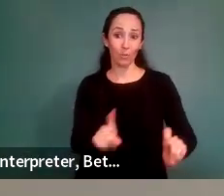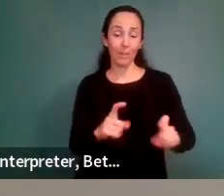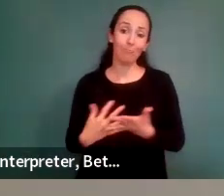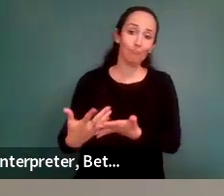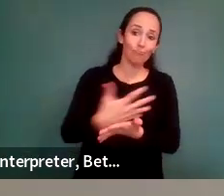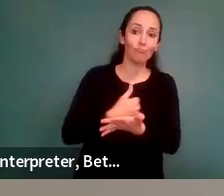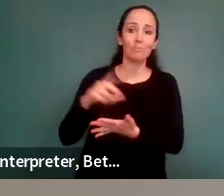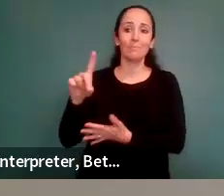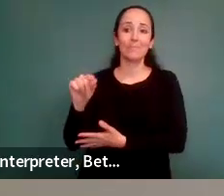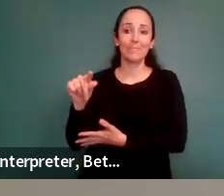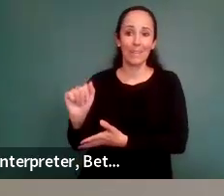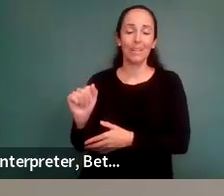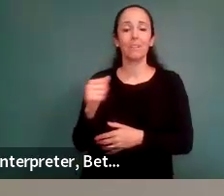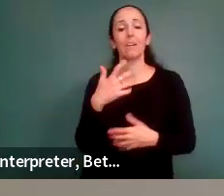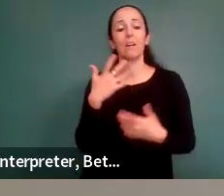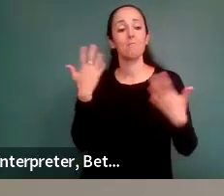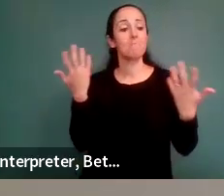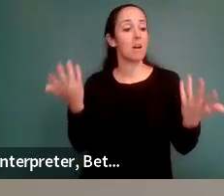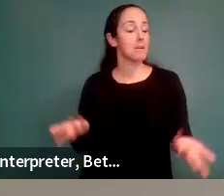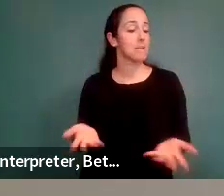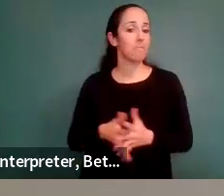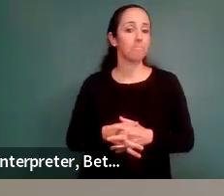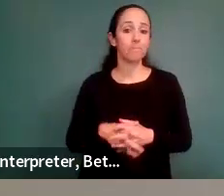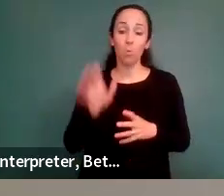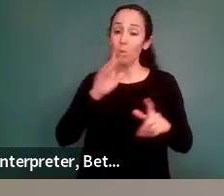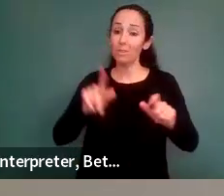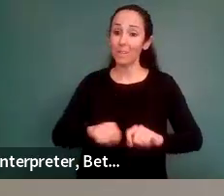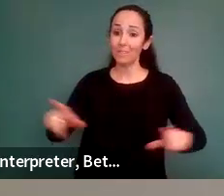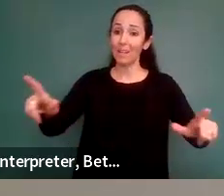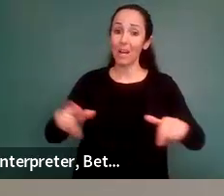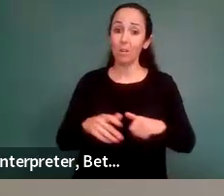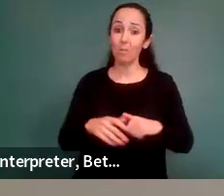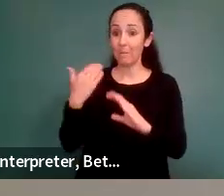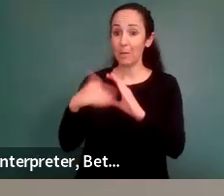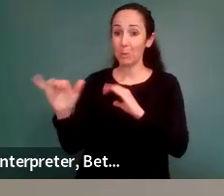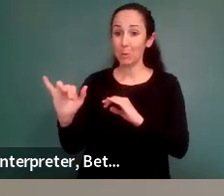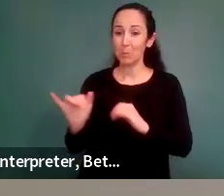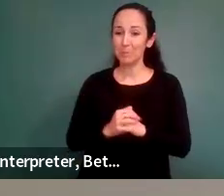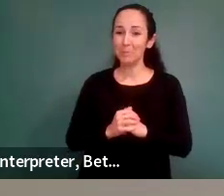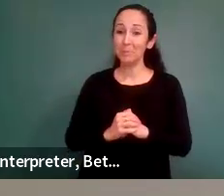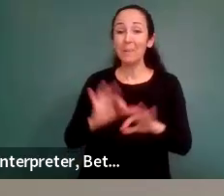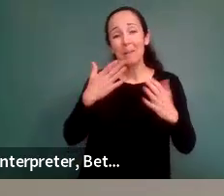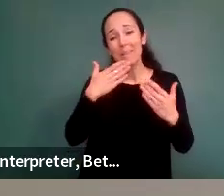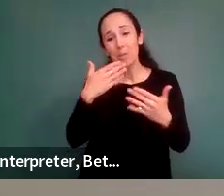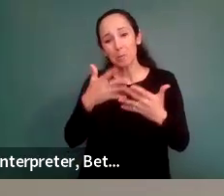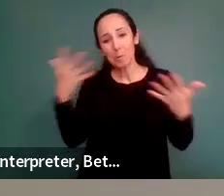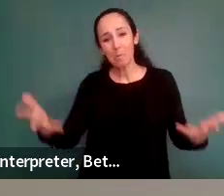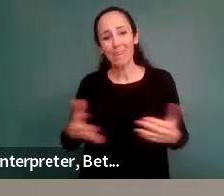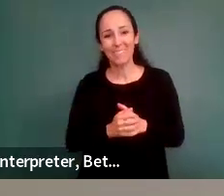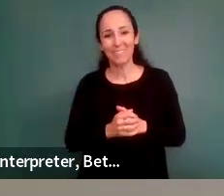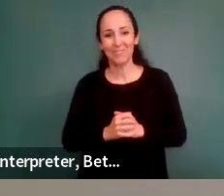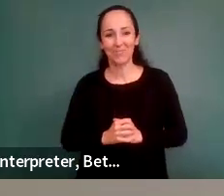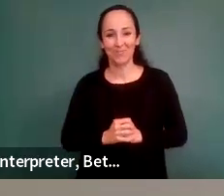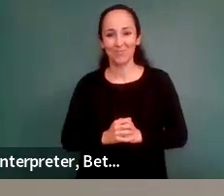data. And we'll also send it out over email. Again, thank you all very much.